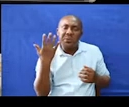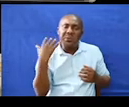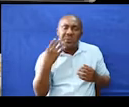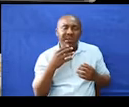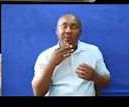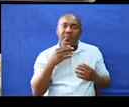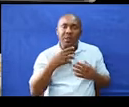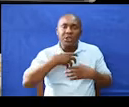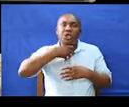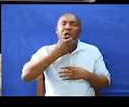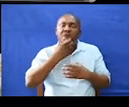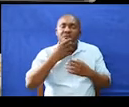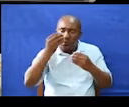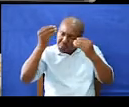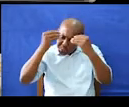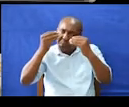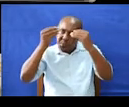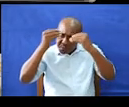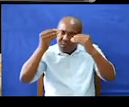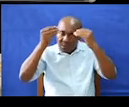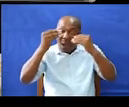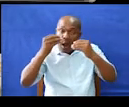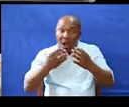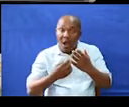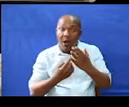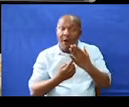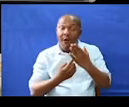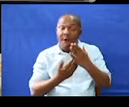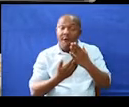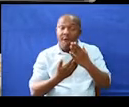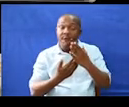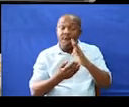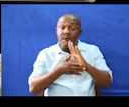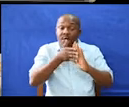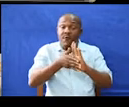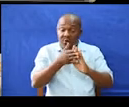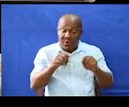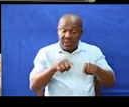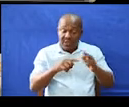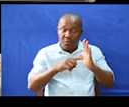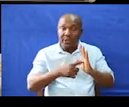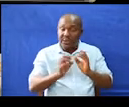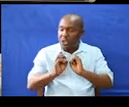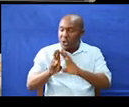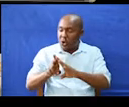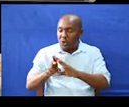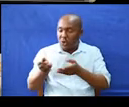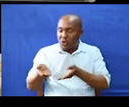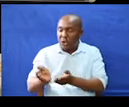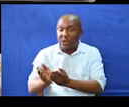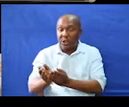to their young ones, and from that point, the new generation was formed? Now it's you